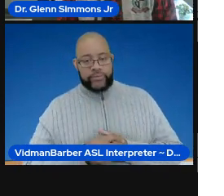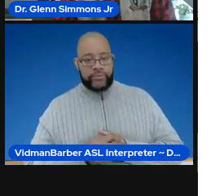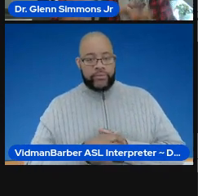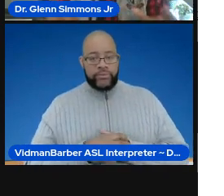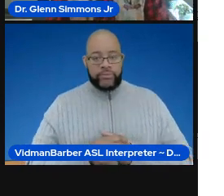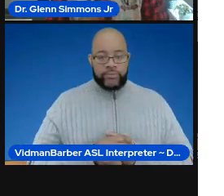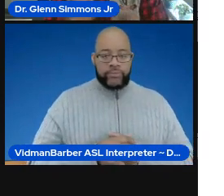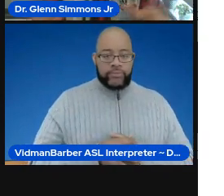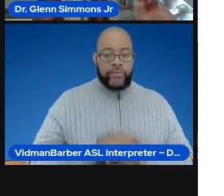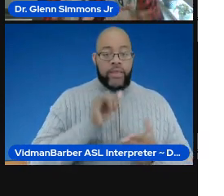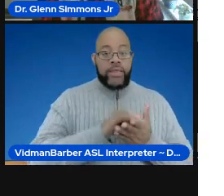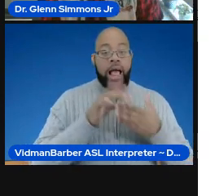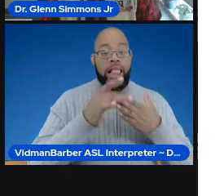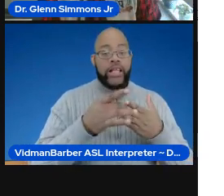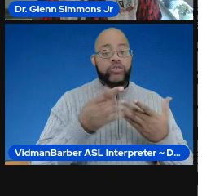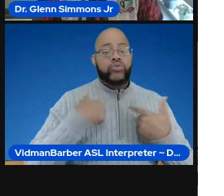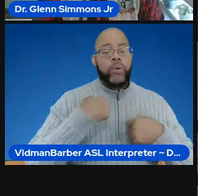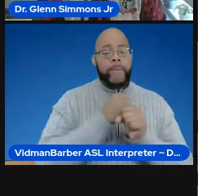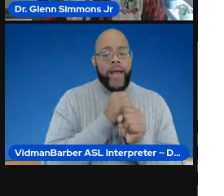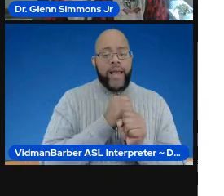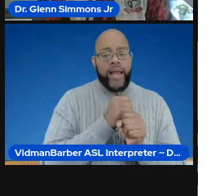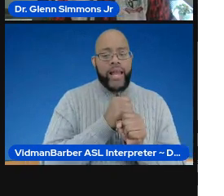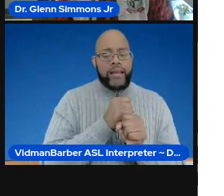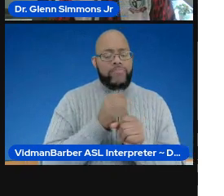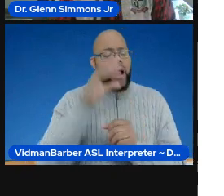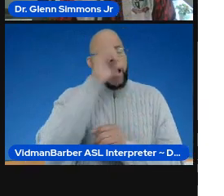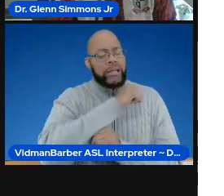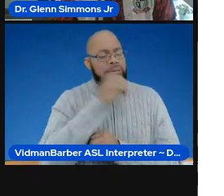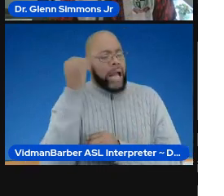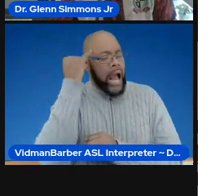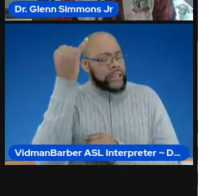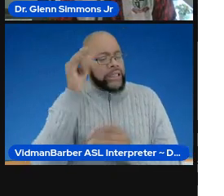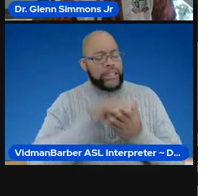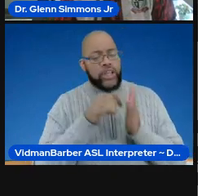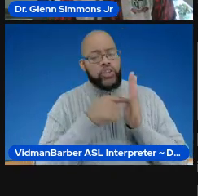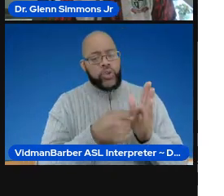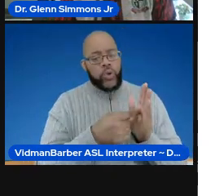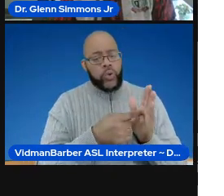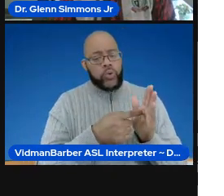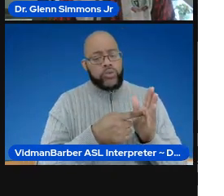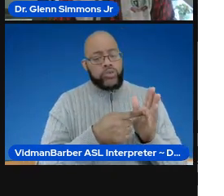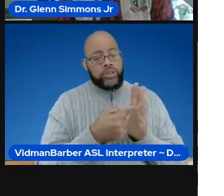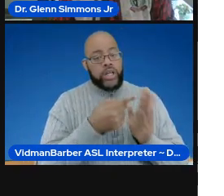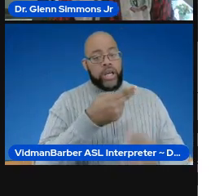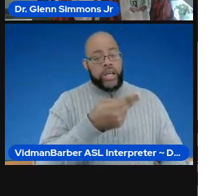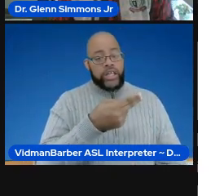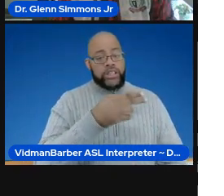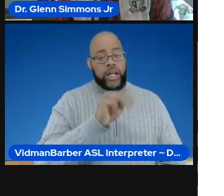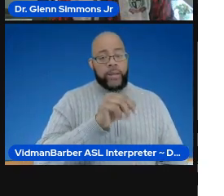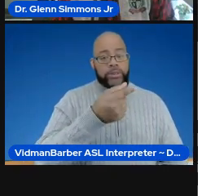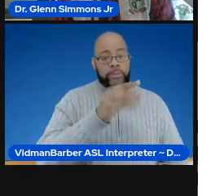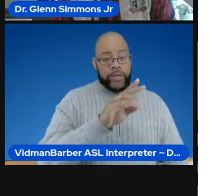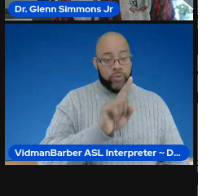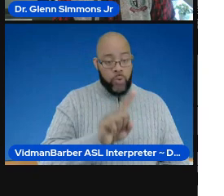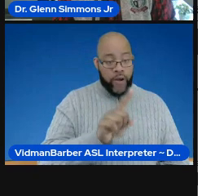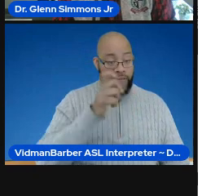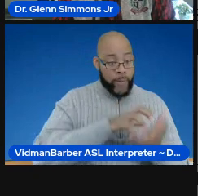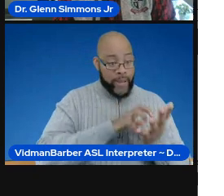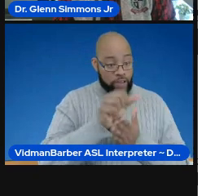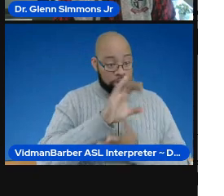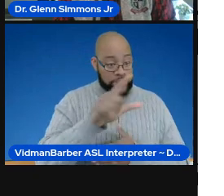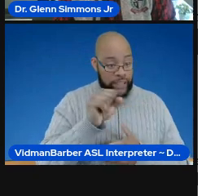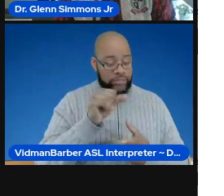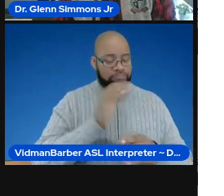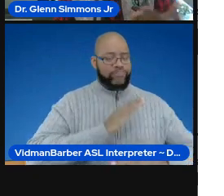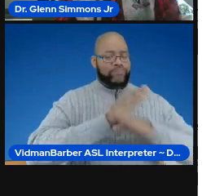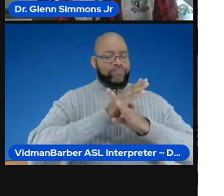And so that led us to kind of generate a hypothesis that shows that the expression of HMGB1 from cancer cells is actually inhibited by